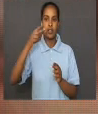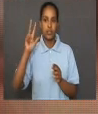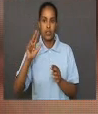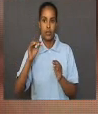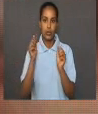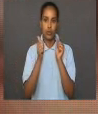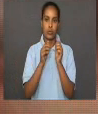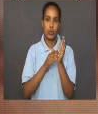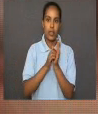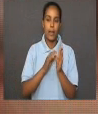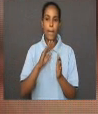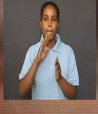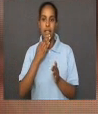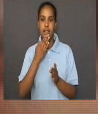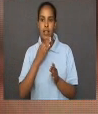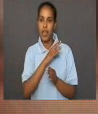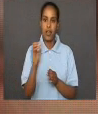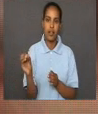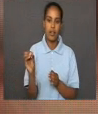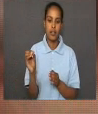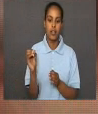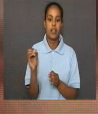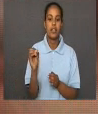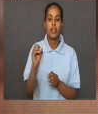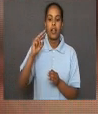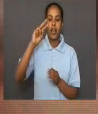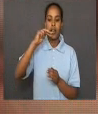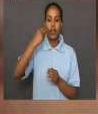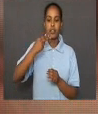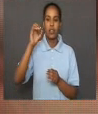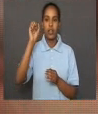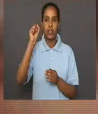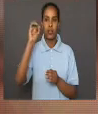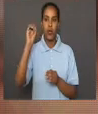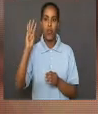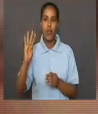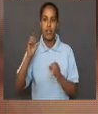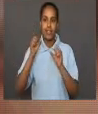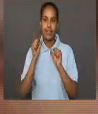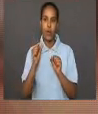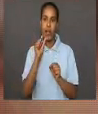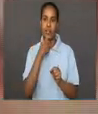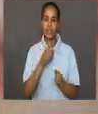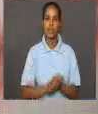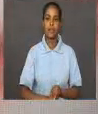which is a weak base, and sulfuric acid, which is a strong